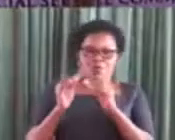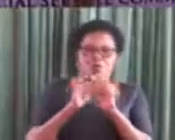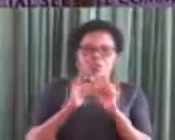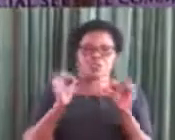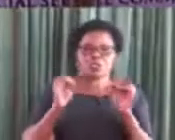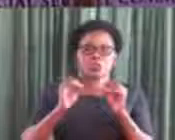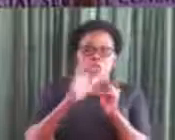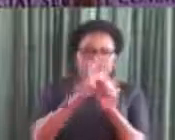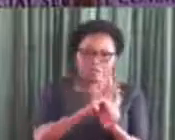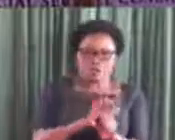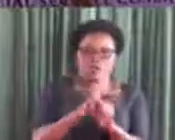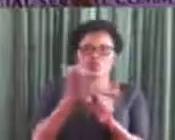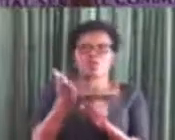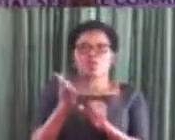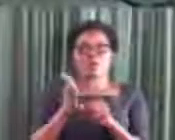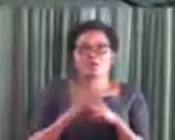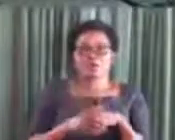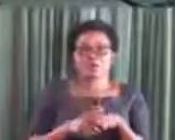Yes, basically,